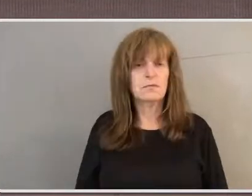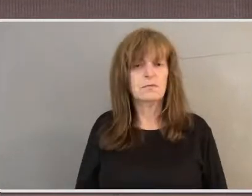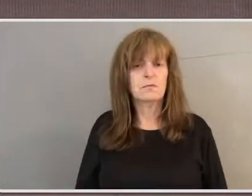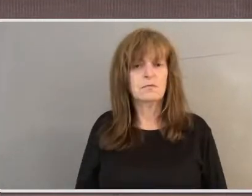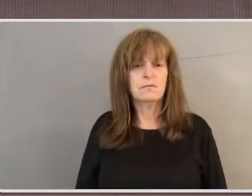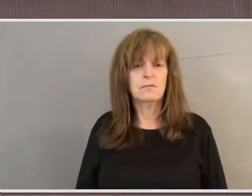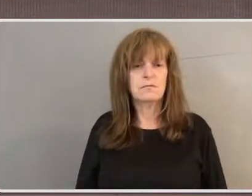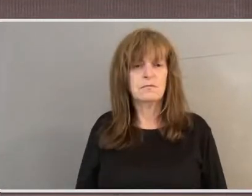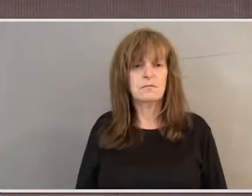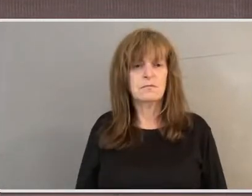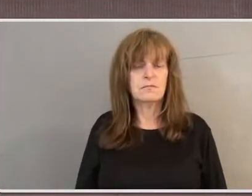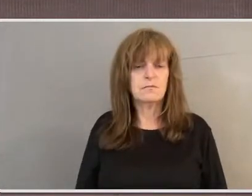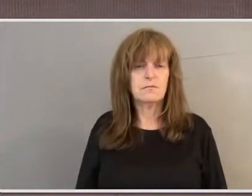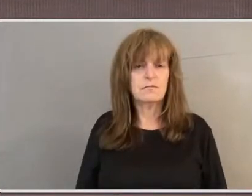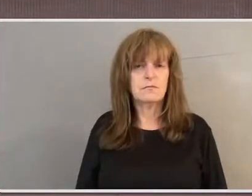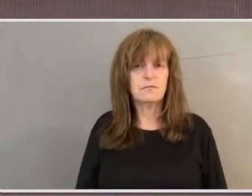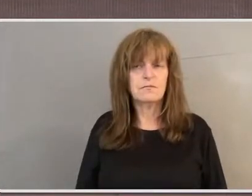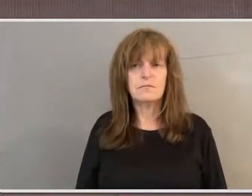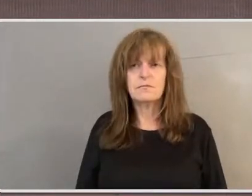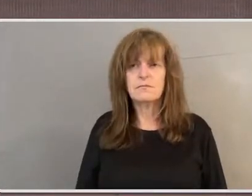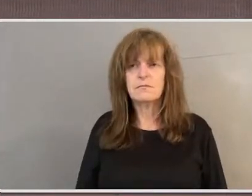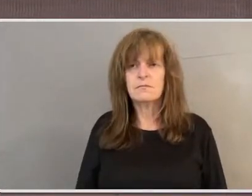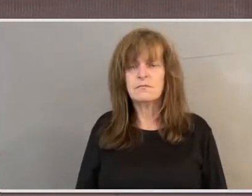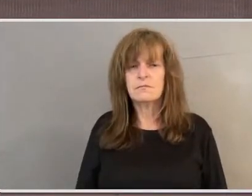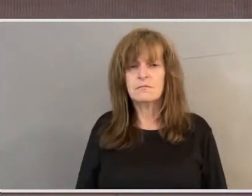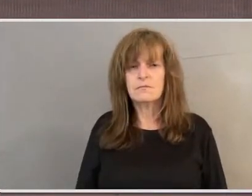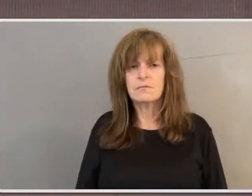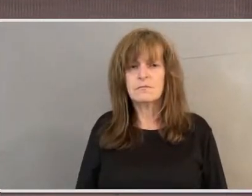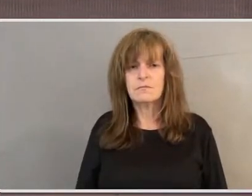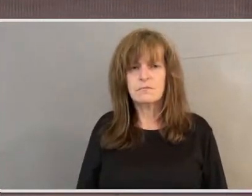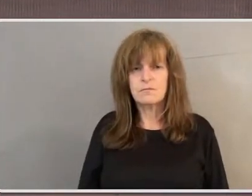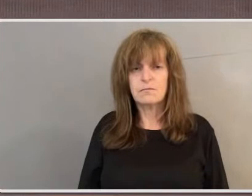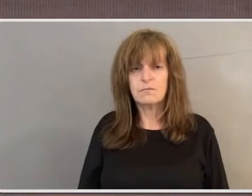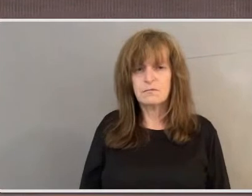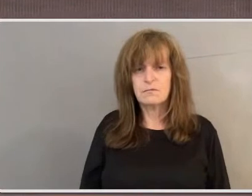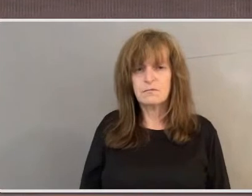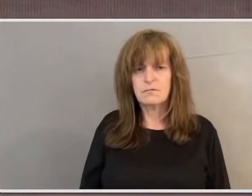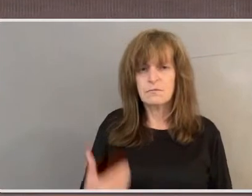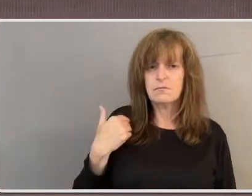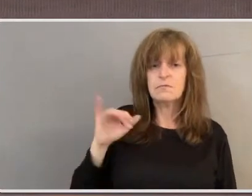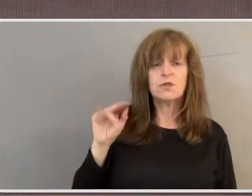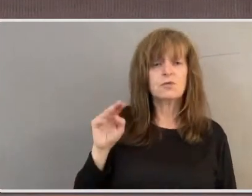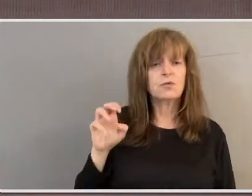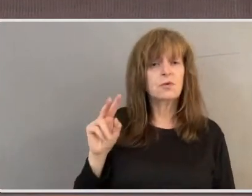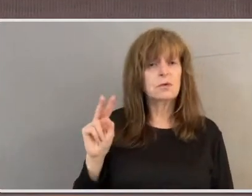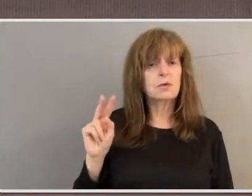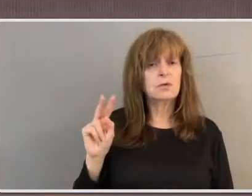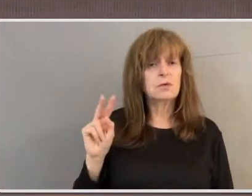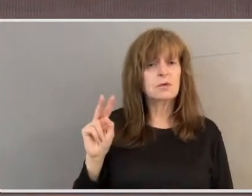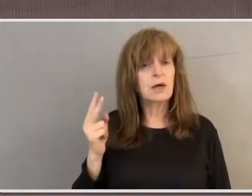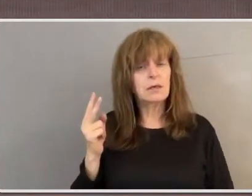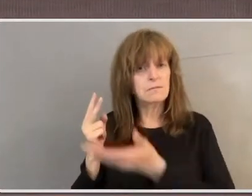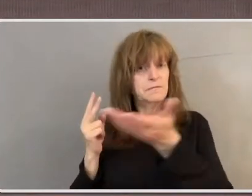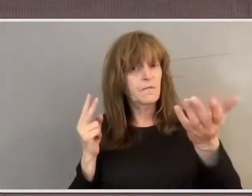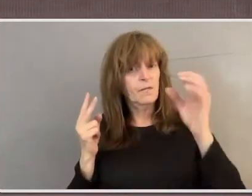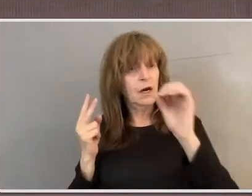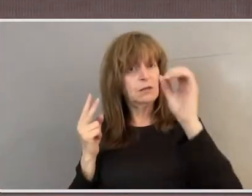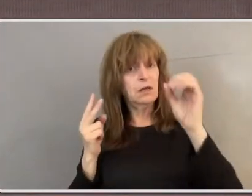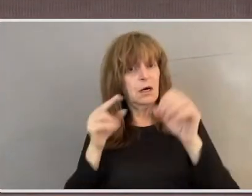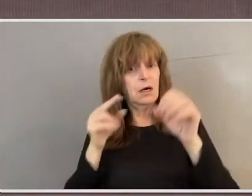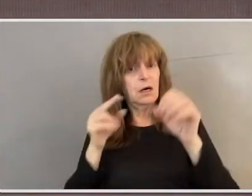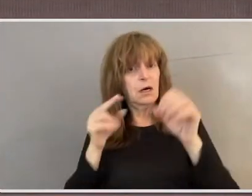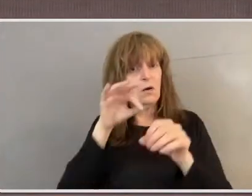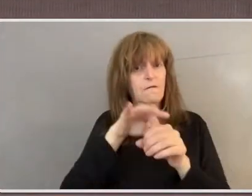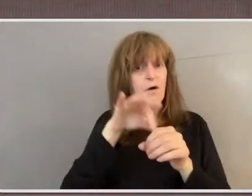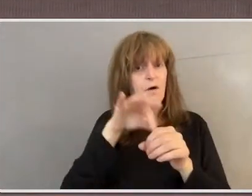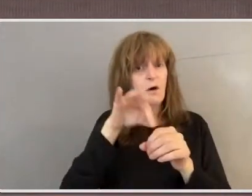On June 2nd, the voters of Ontario decided that you, the executive councillors, and your